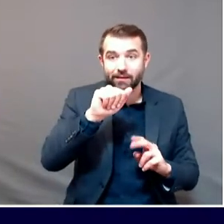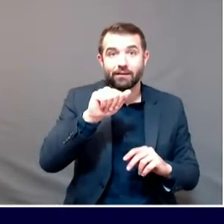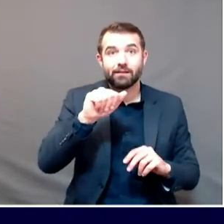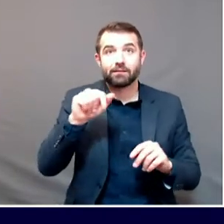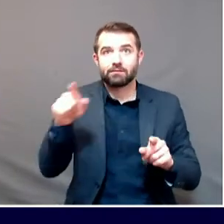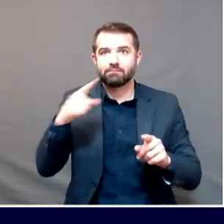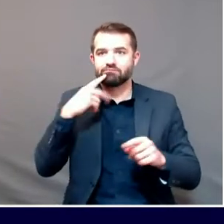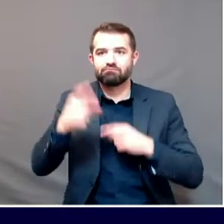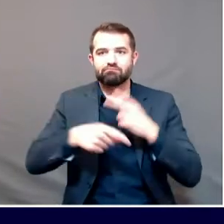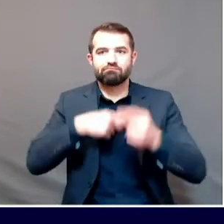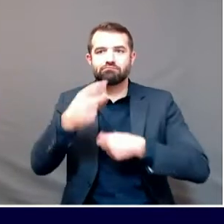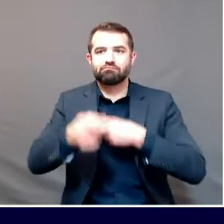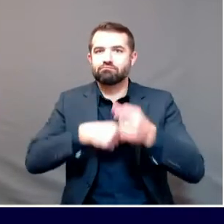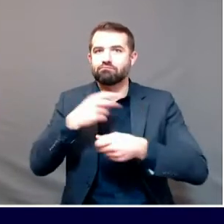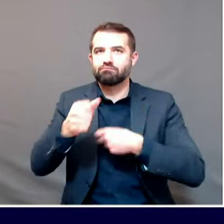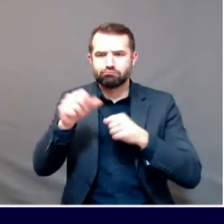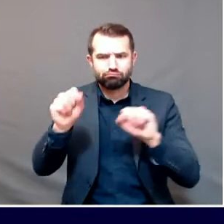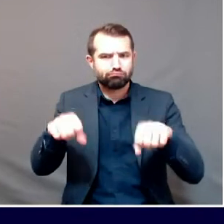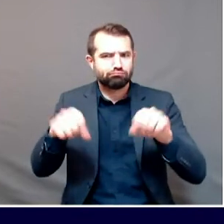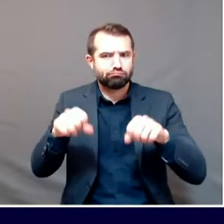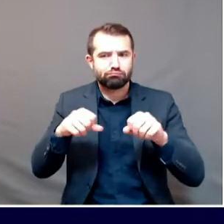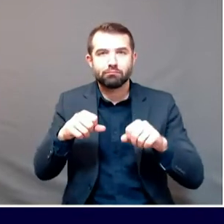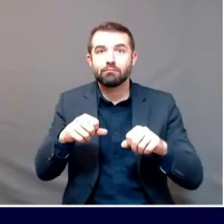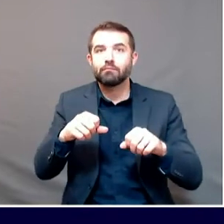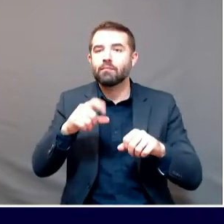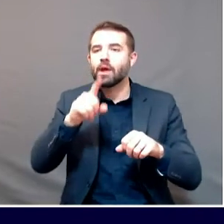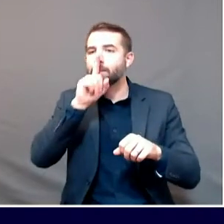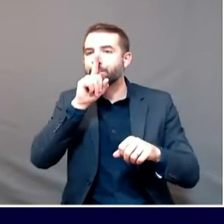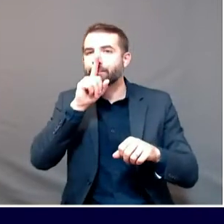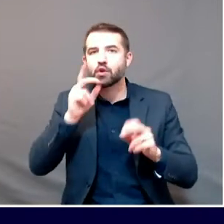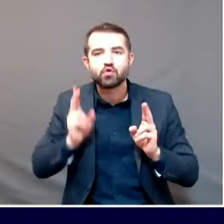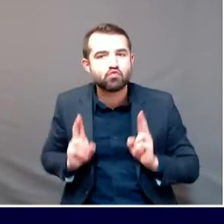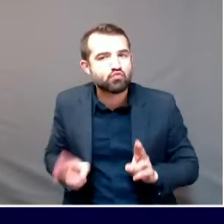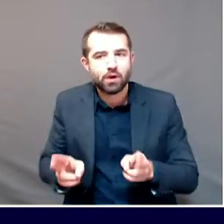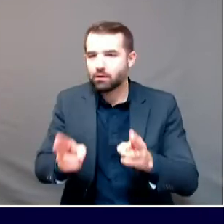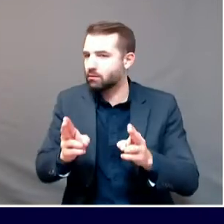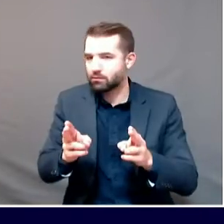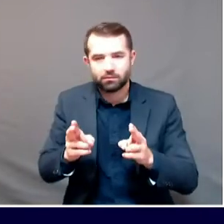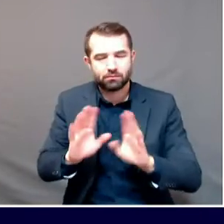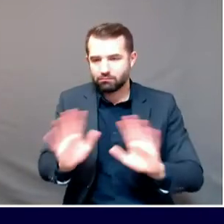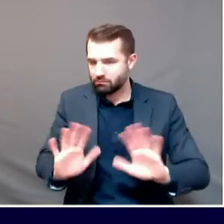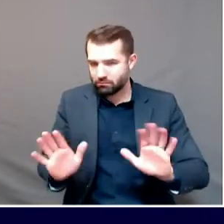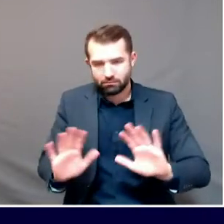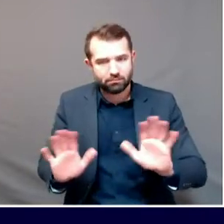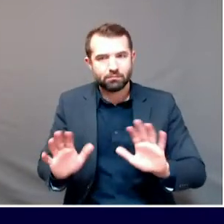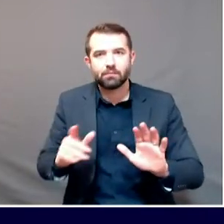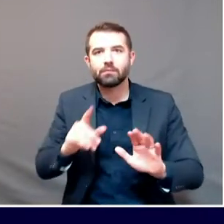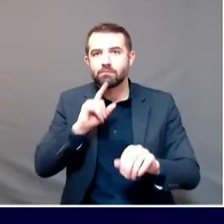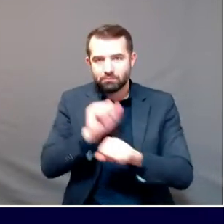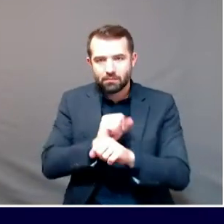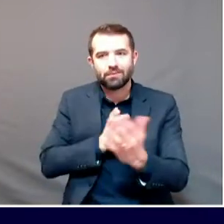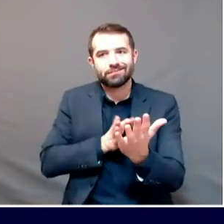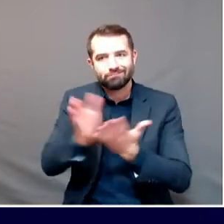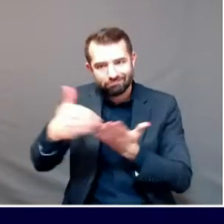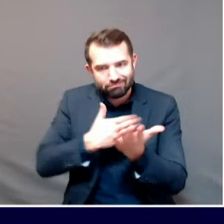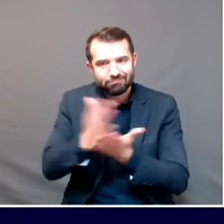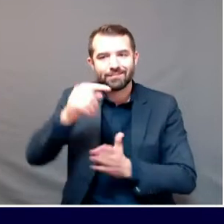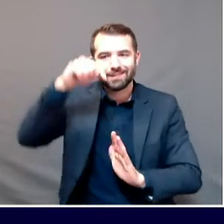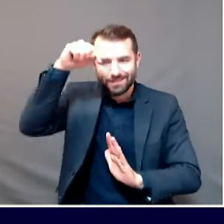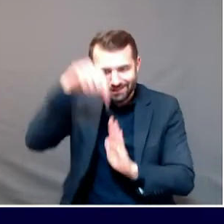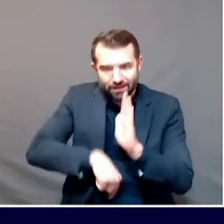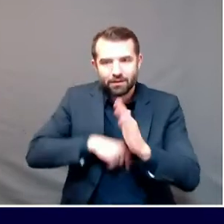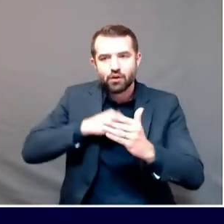be taken to mean that the development was rushed. Both vaccine candidates went through the